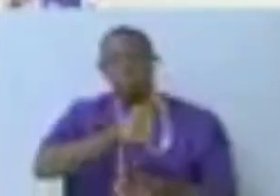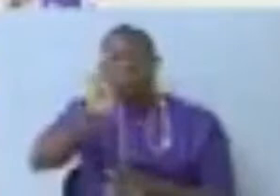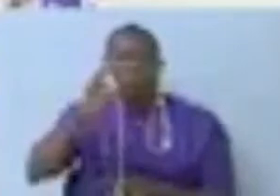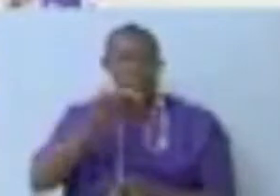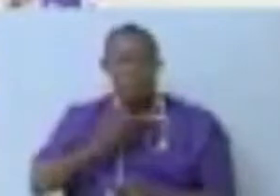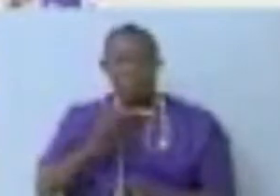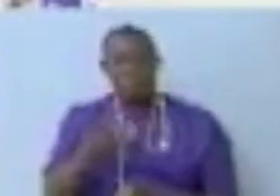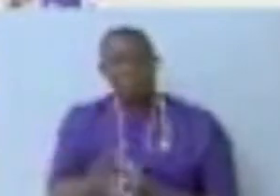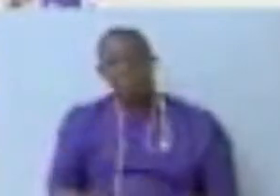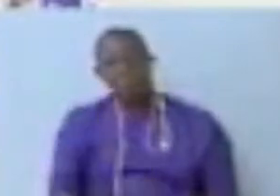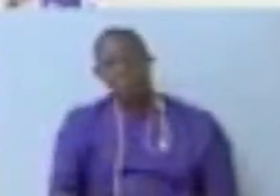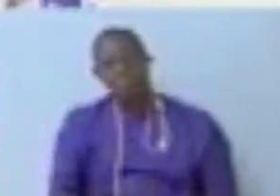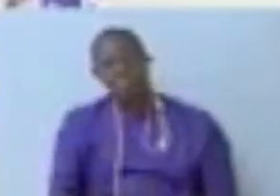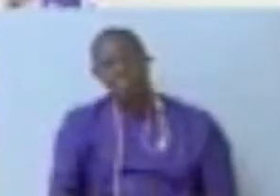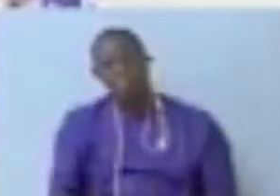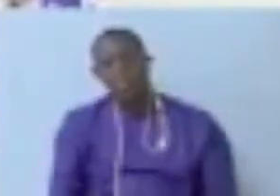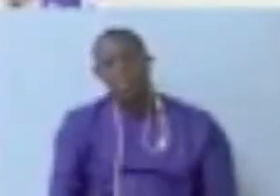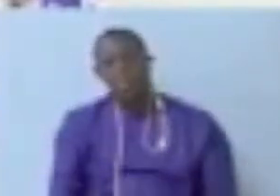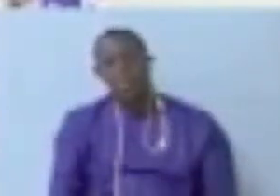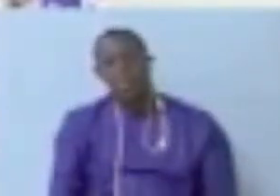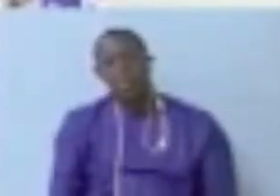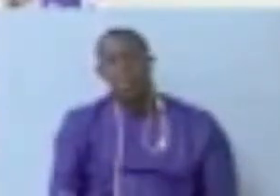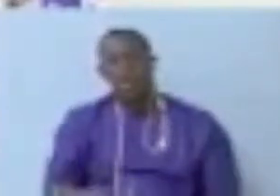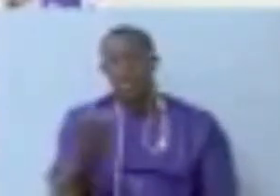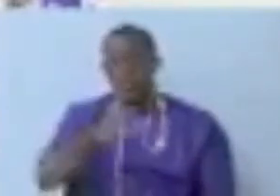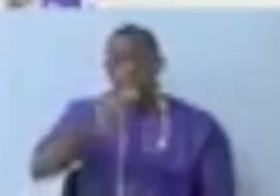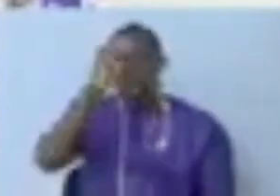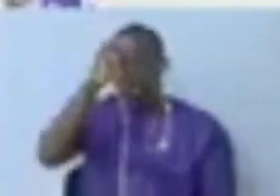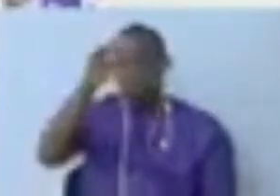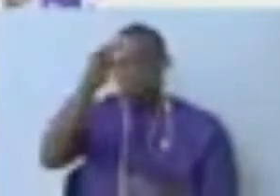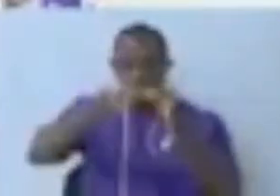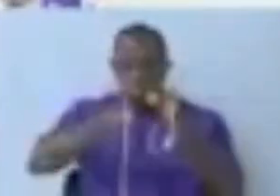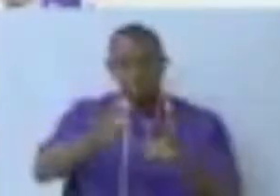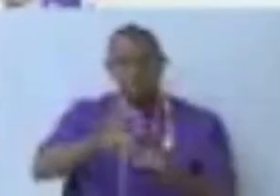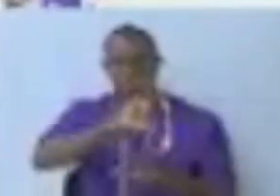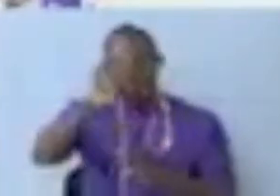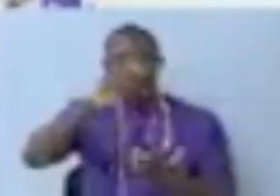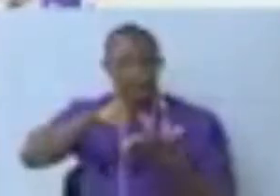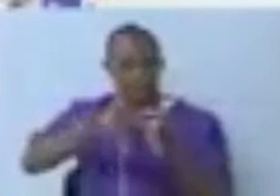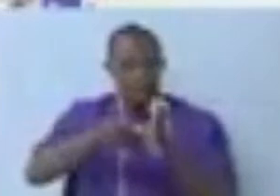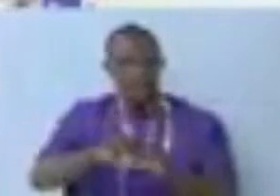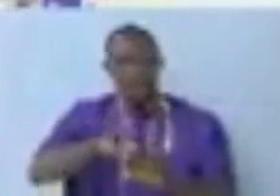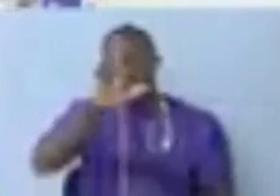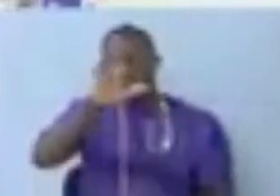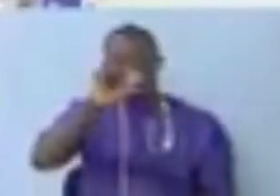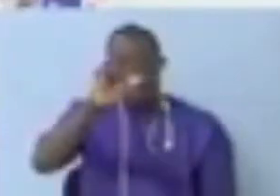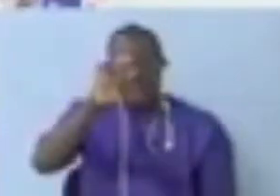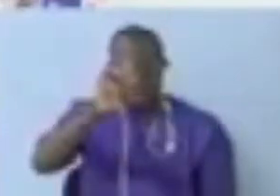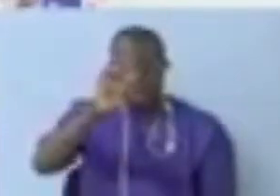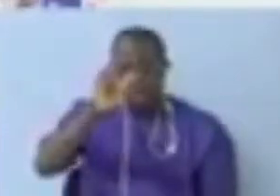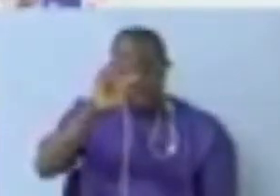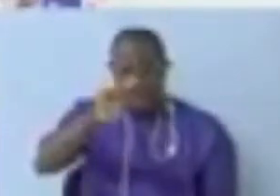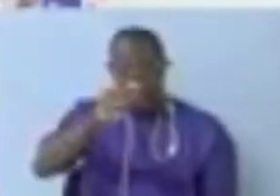of Justice does not mean that no. Lamin Babadinding is the one or was the one that